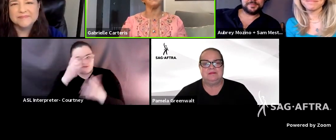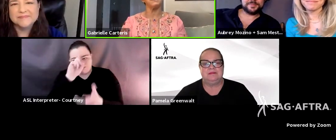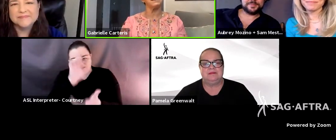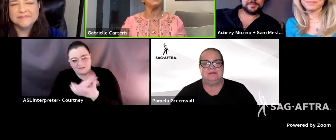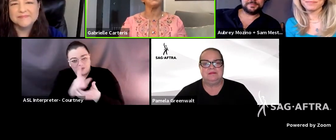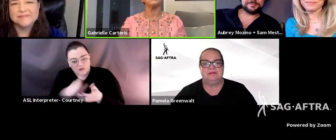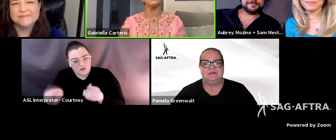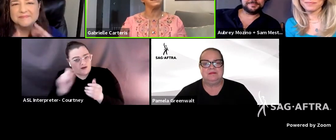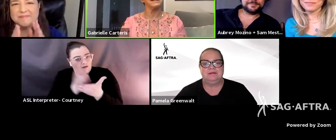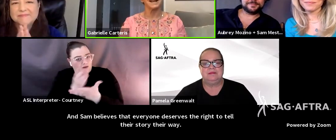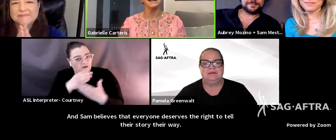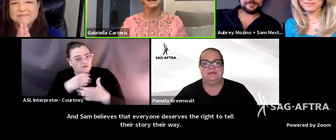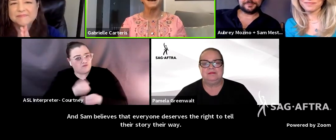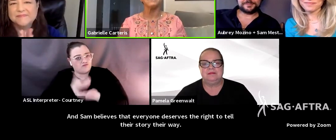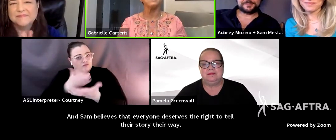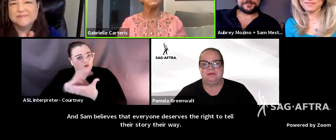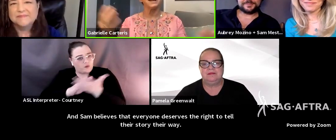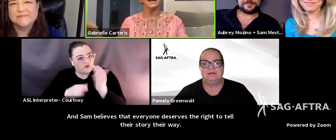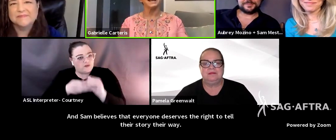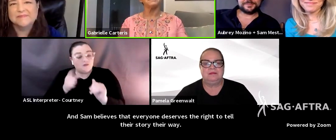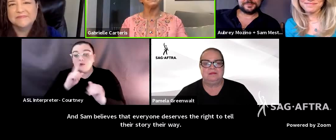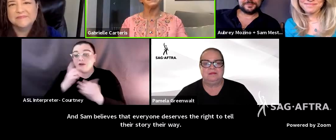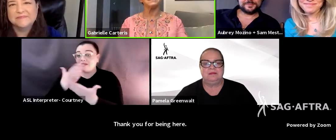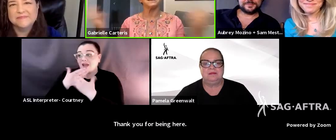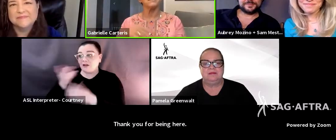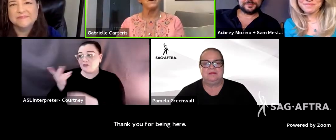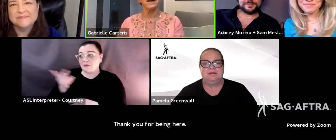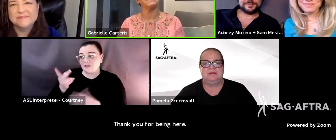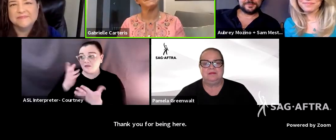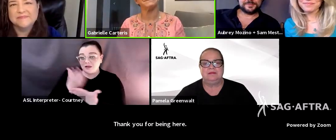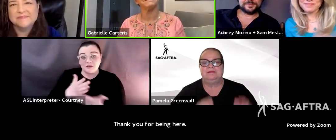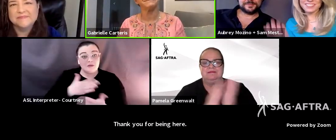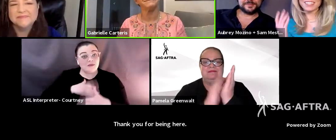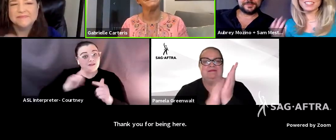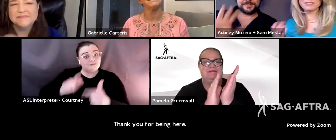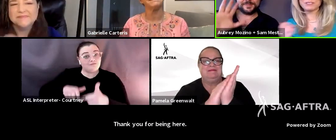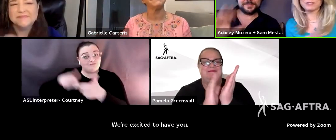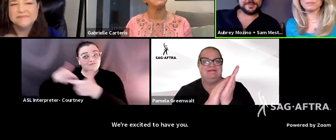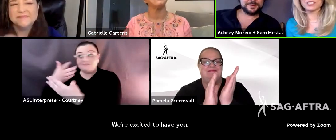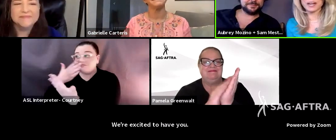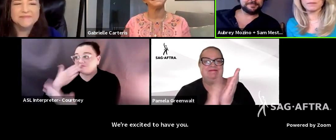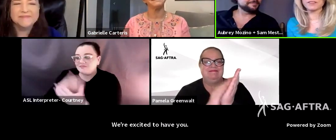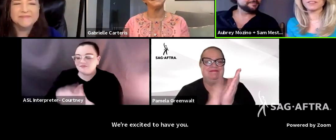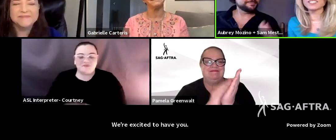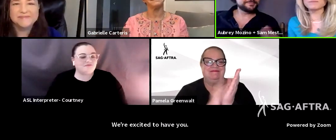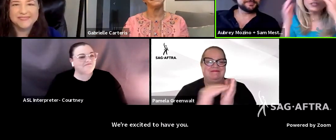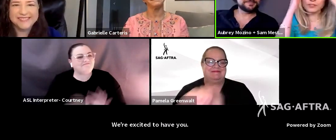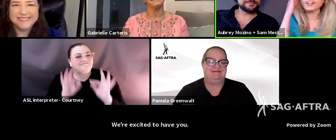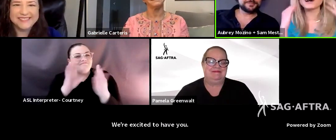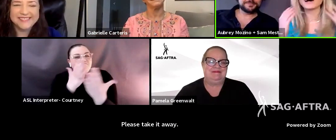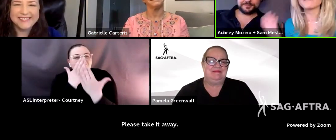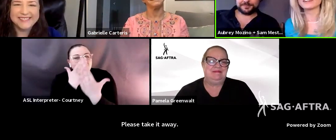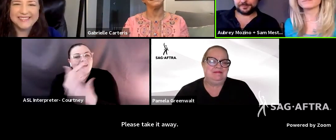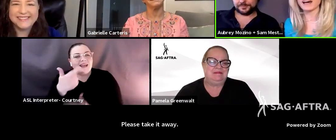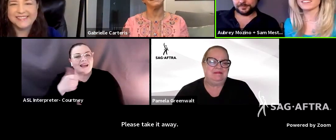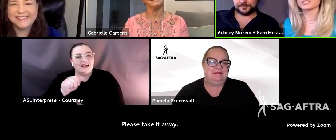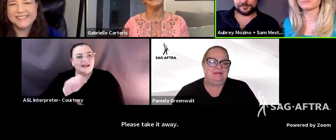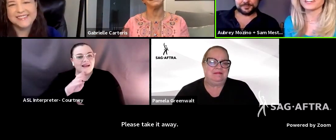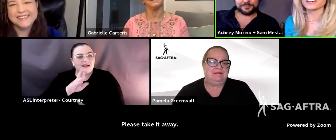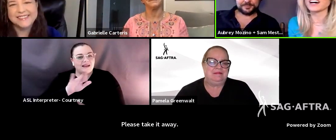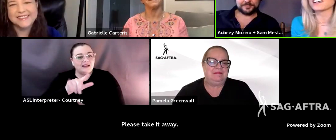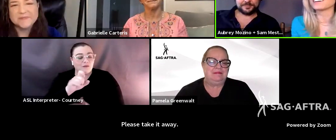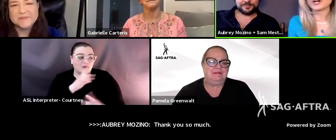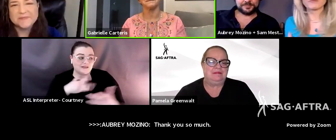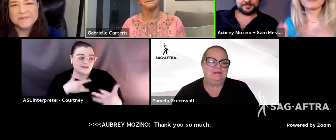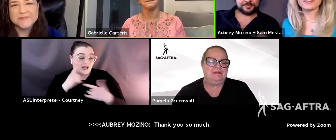thank you for being here. We're really excited to have you, and please take it away. Thank you so much, Gabrielle. Thanks so much for having us back this